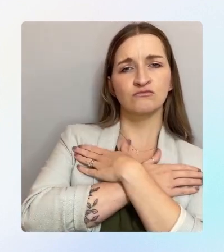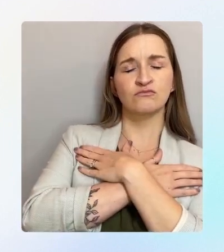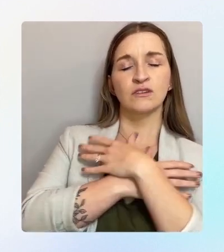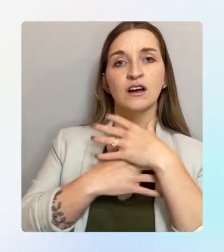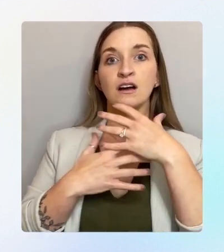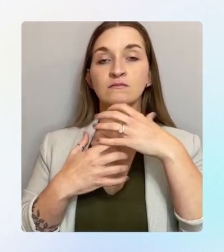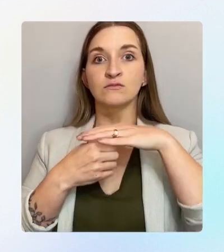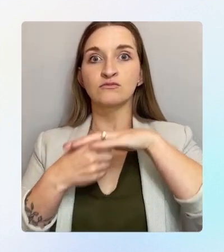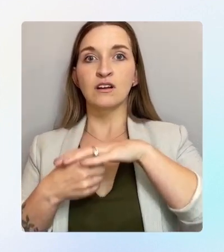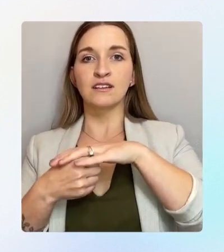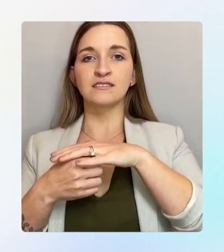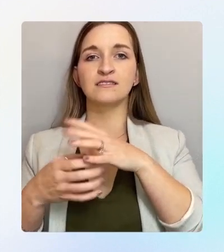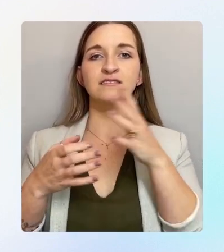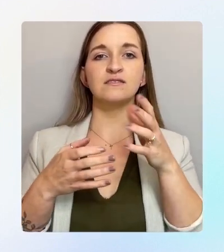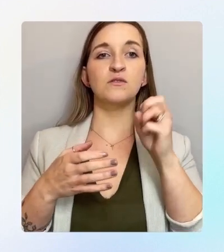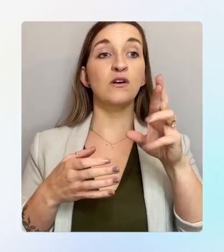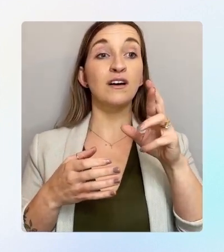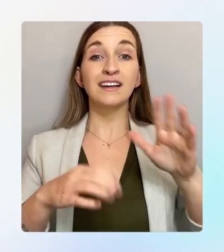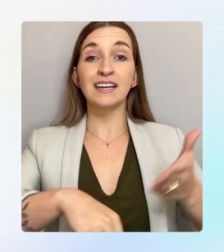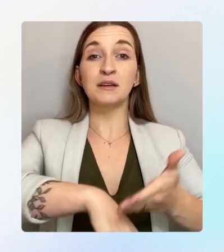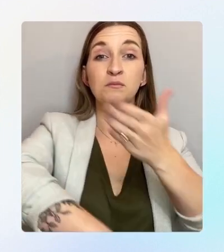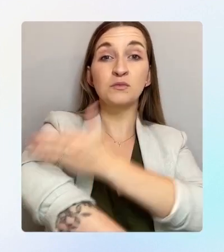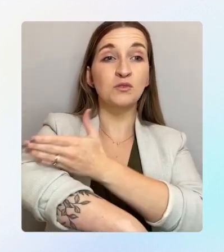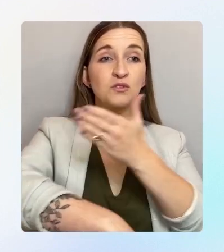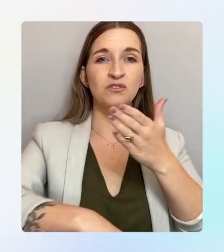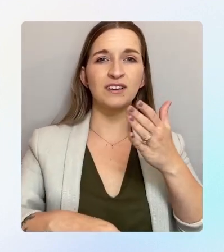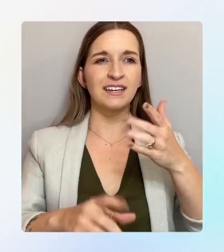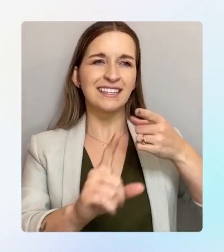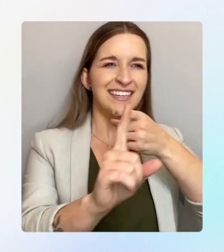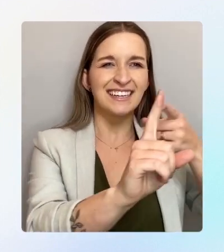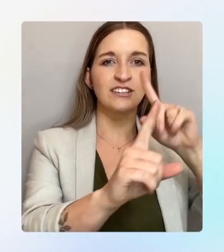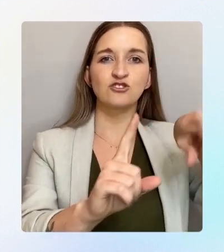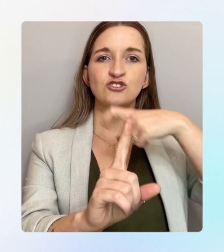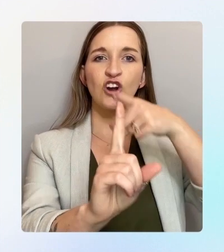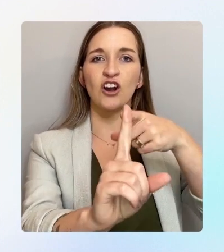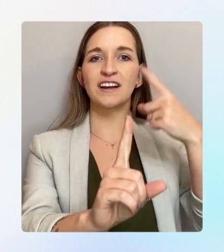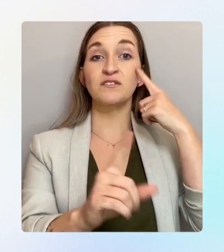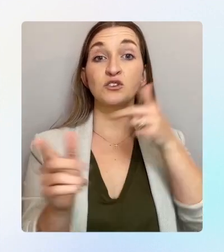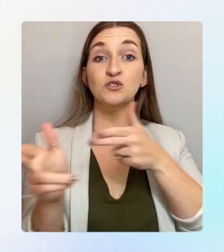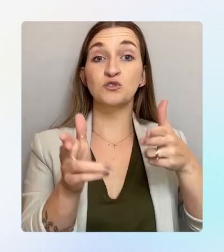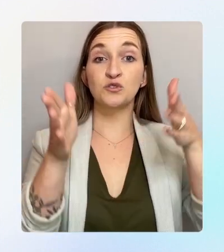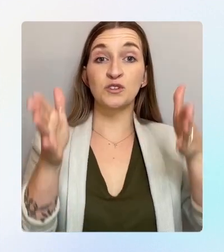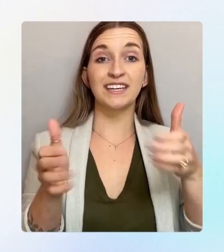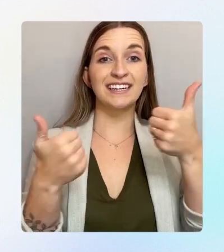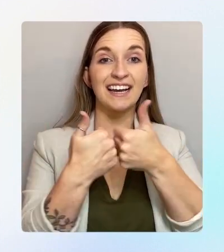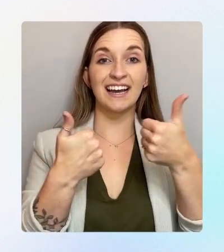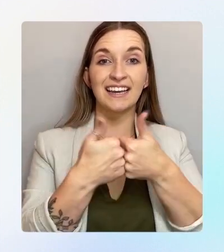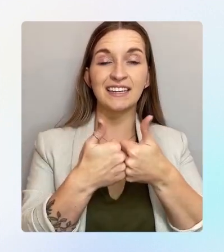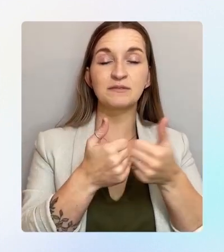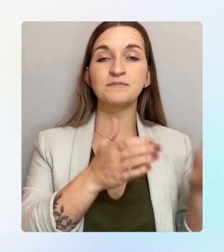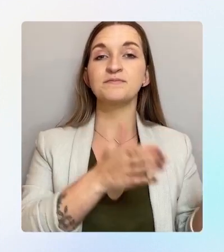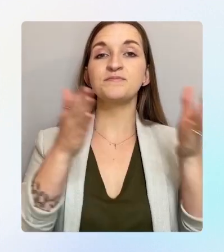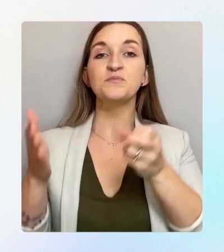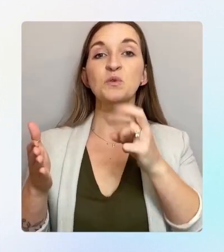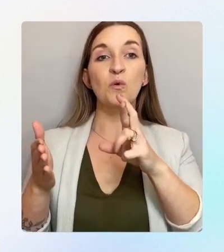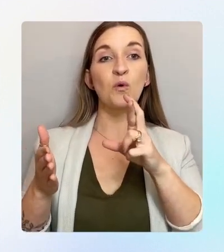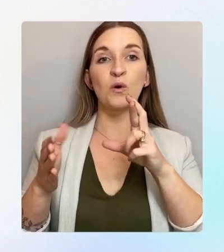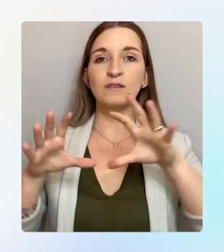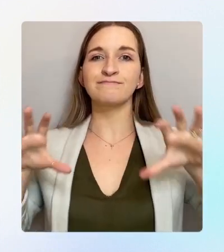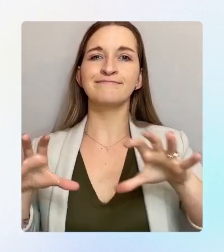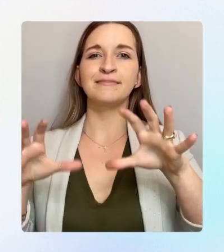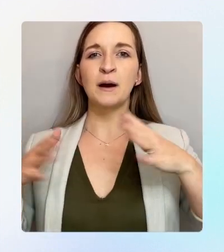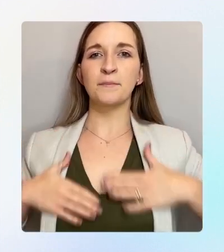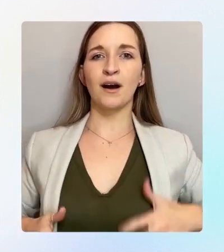or to improve targeting in a shooting game, or body tracking to animate a character in an action game. We are